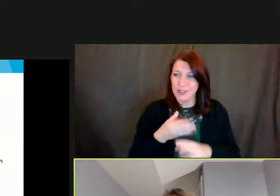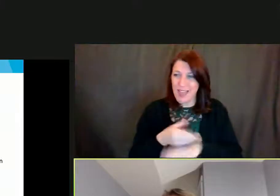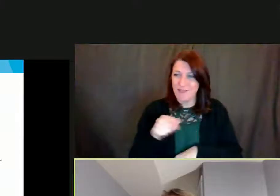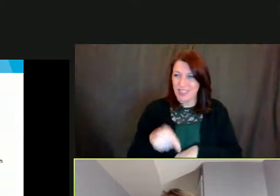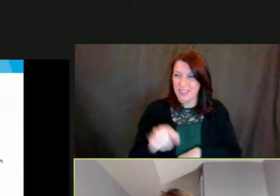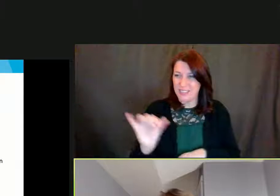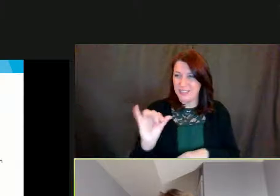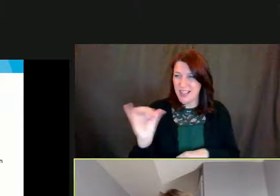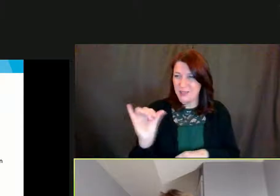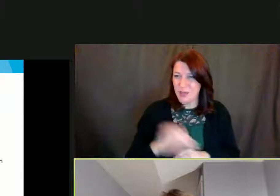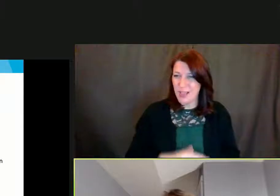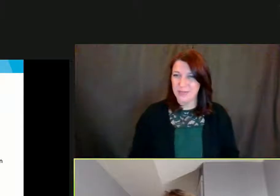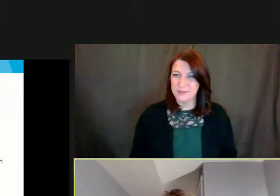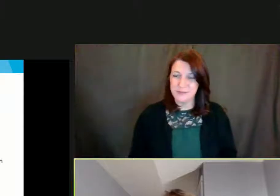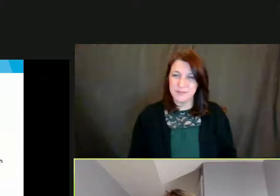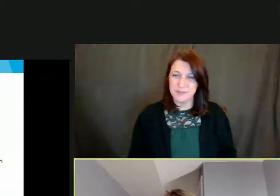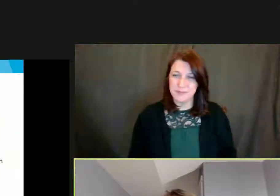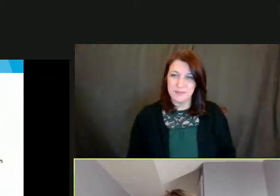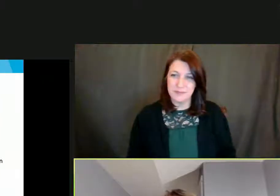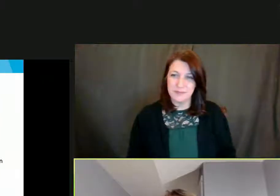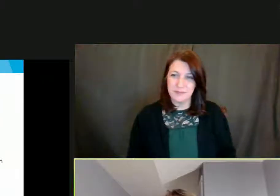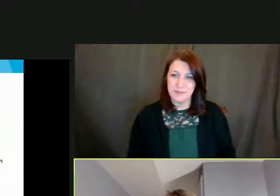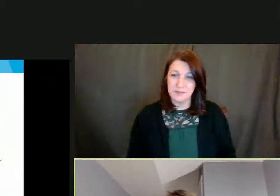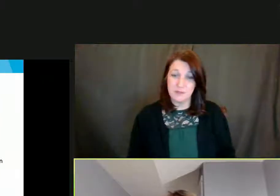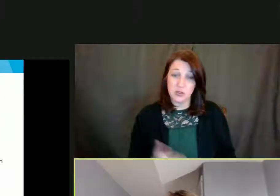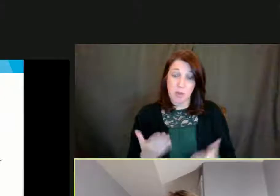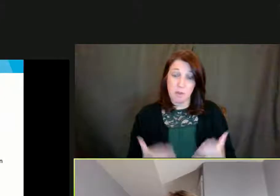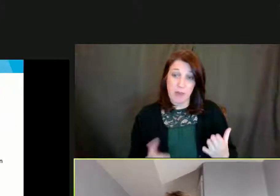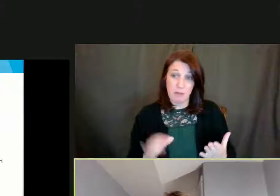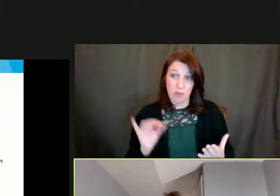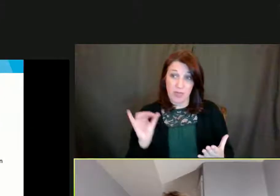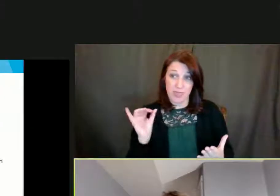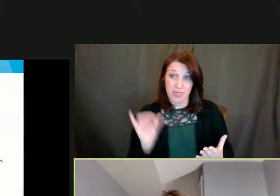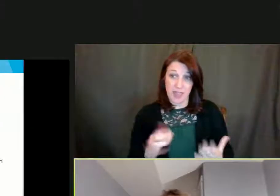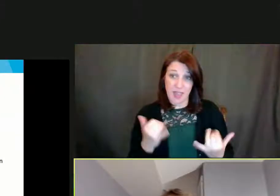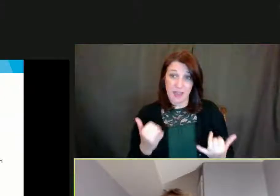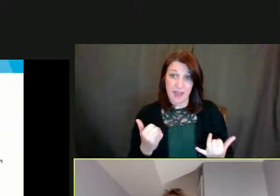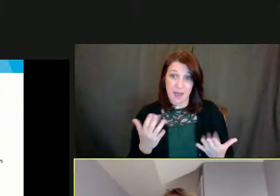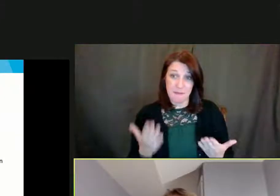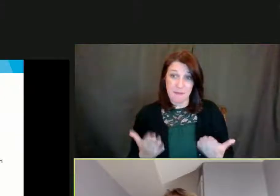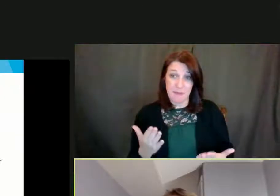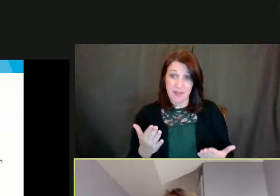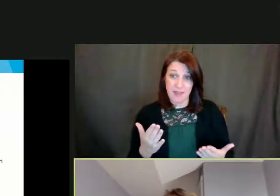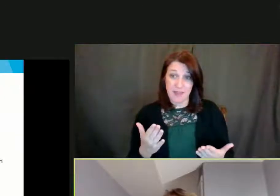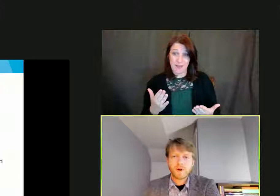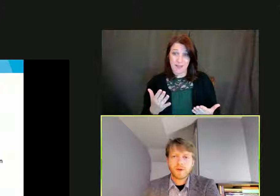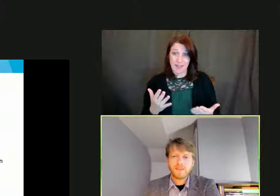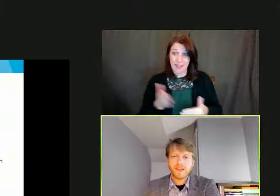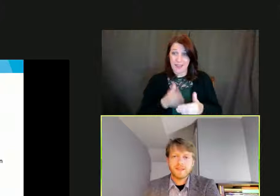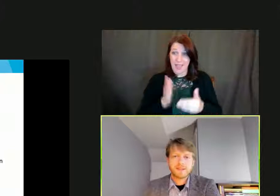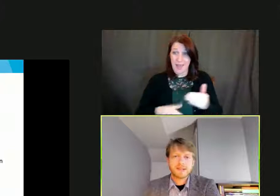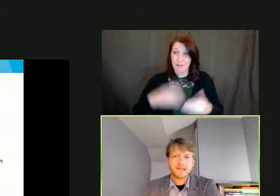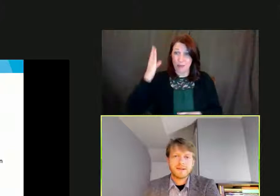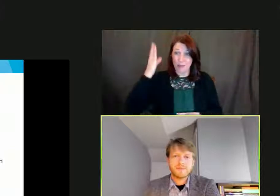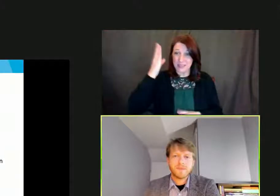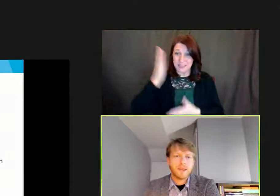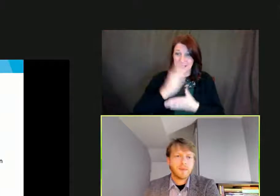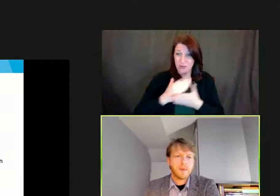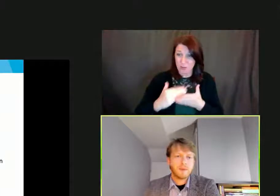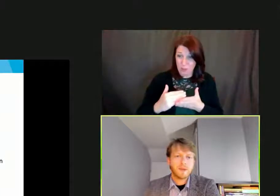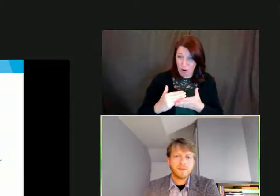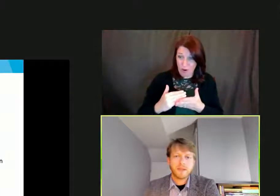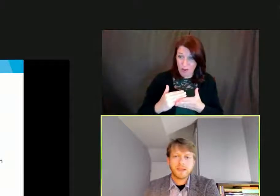too. So maybe with that, I think I may end the presentation part of this,